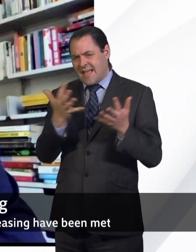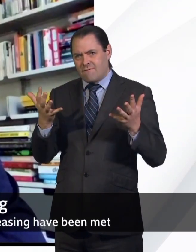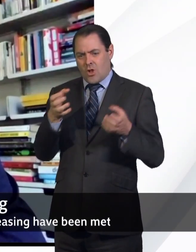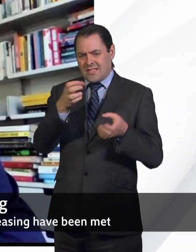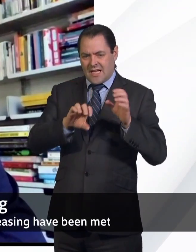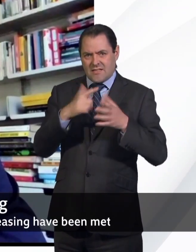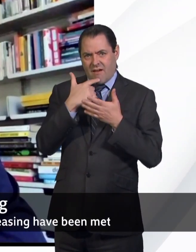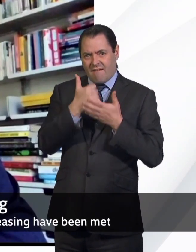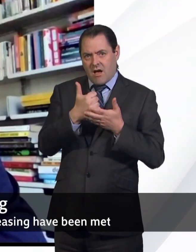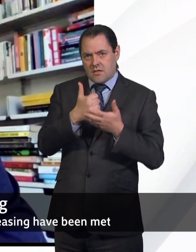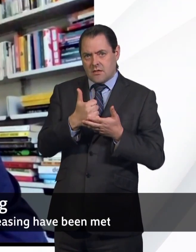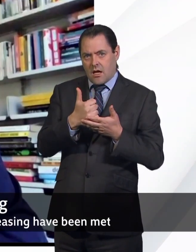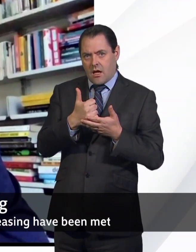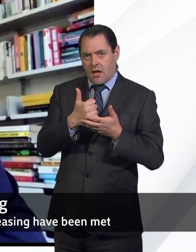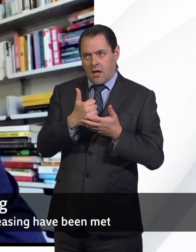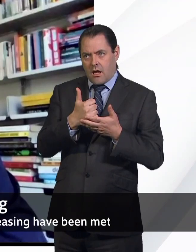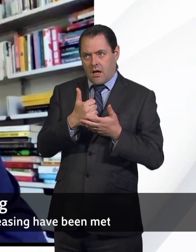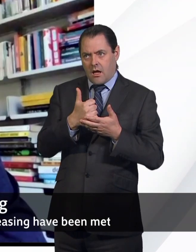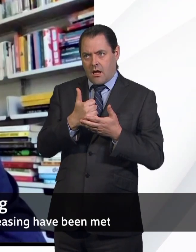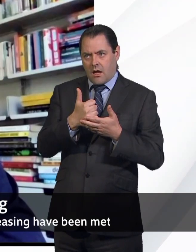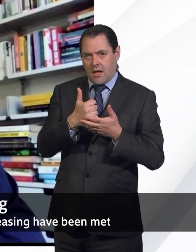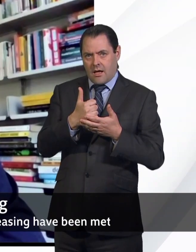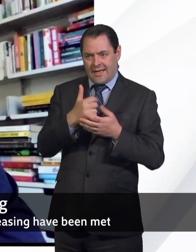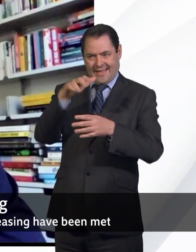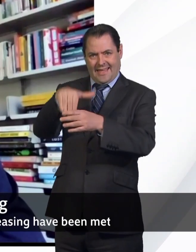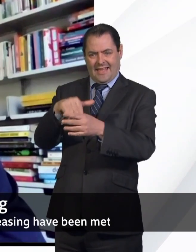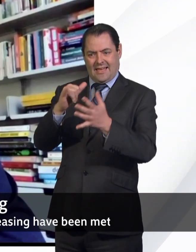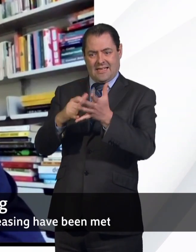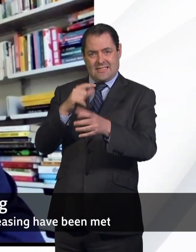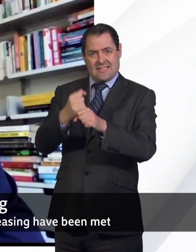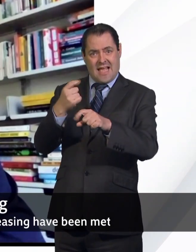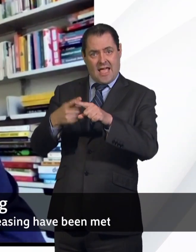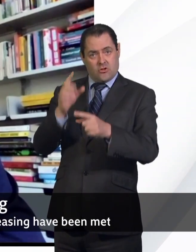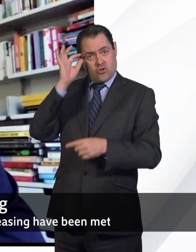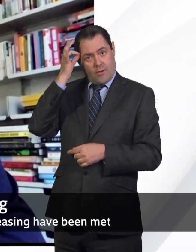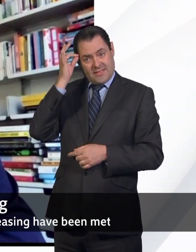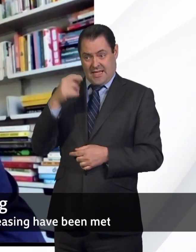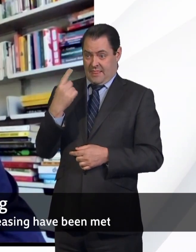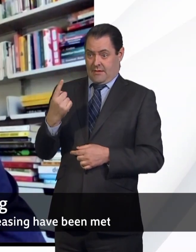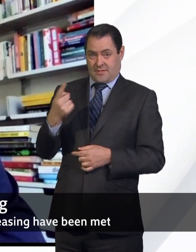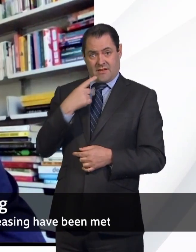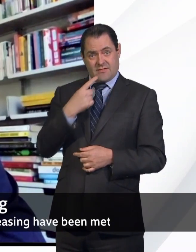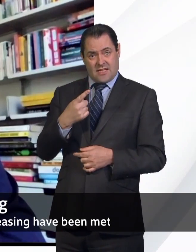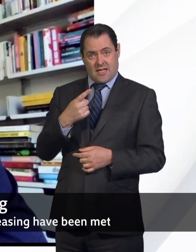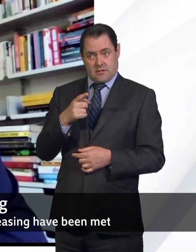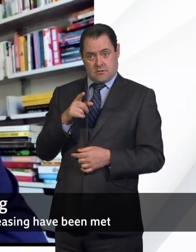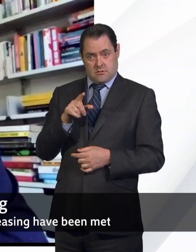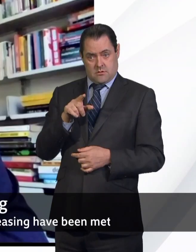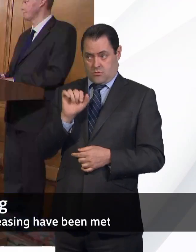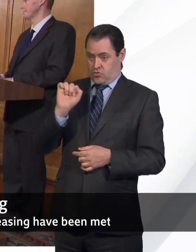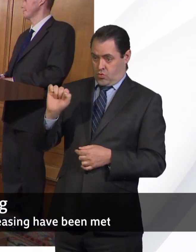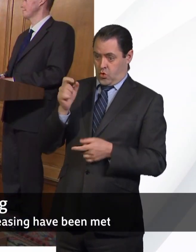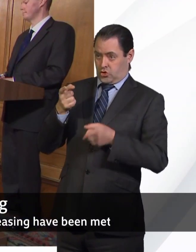scientific advisors to the SAGE committee have said that the behaviour of your